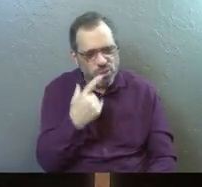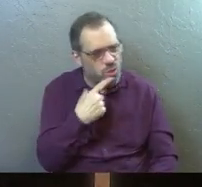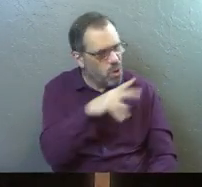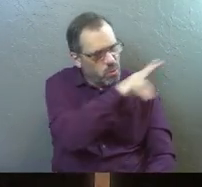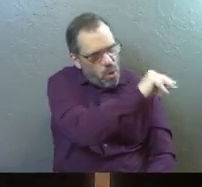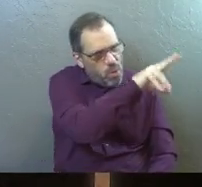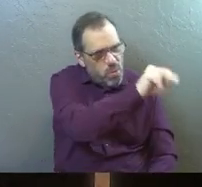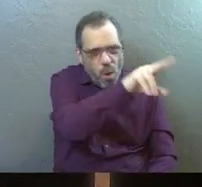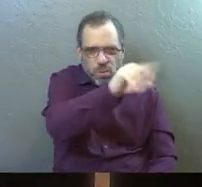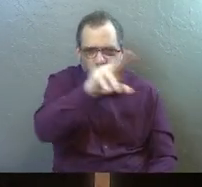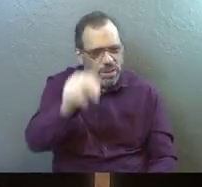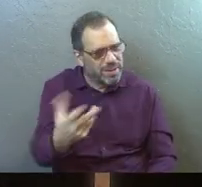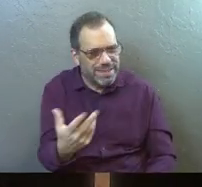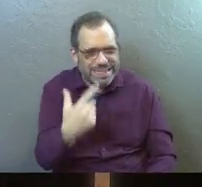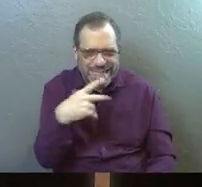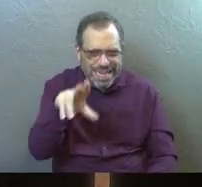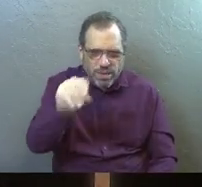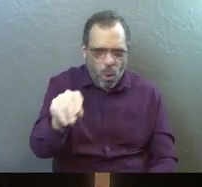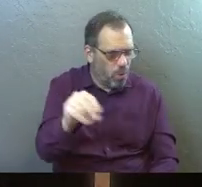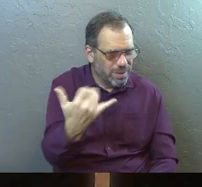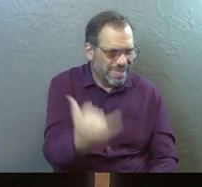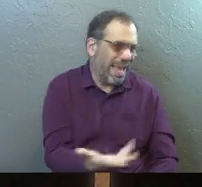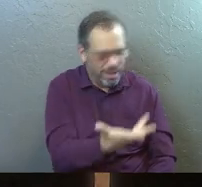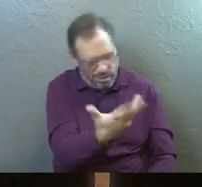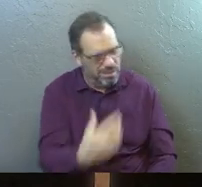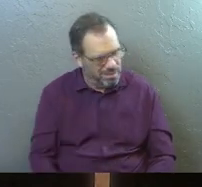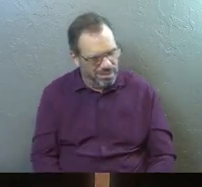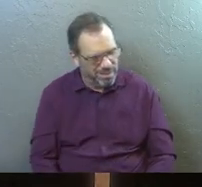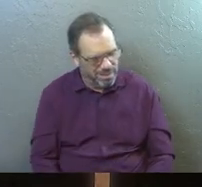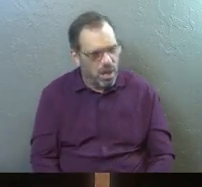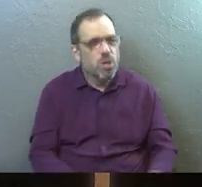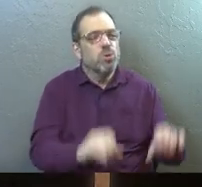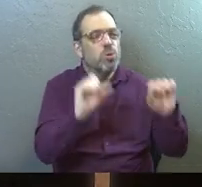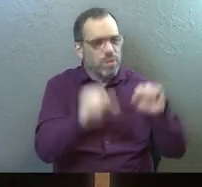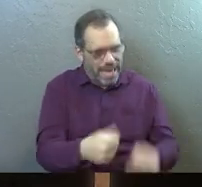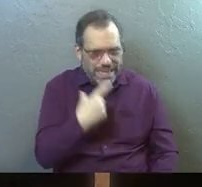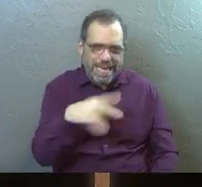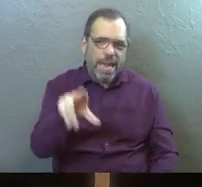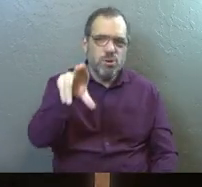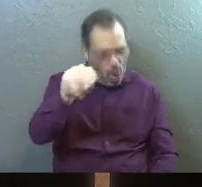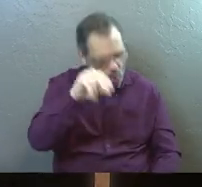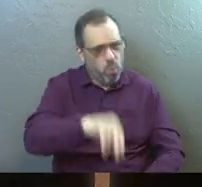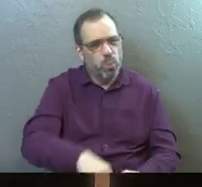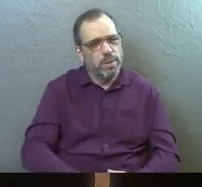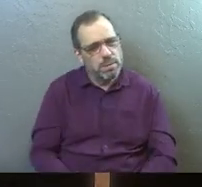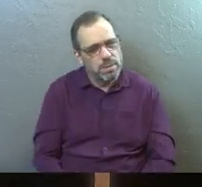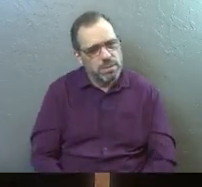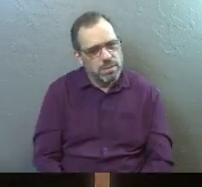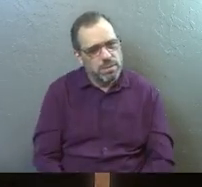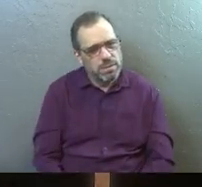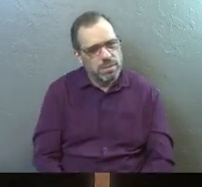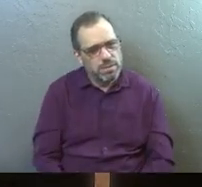this other stuff. Why can't you say no today? You can say no.